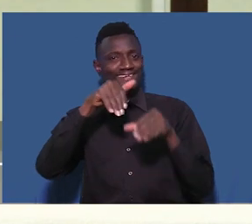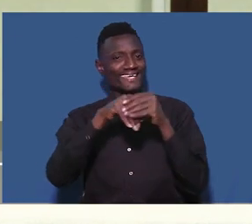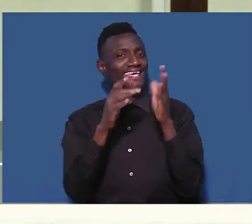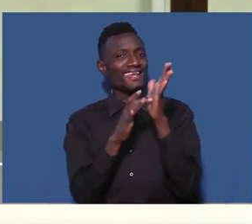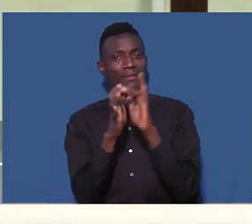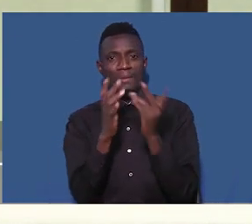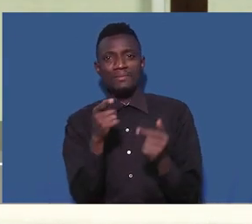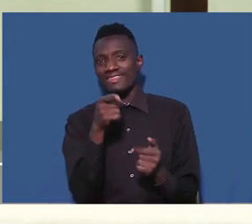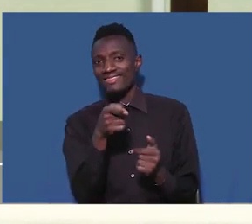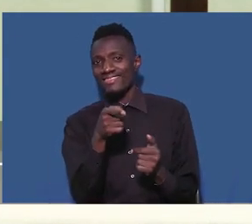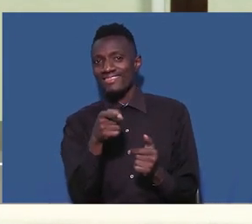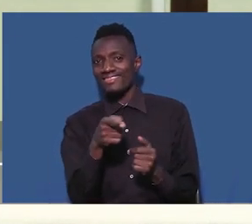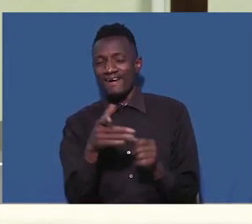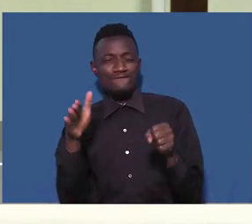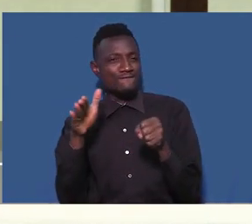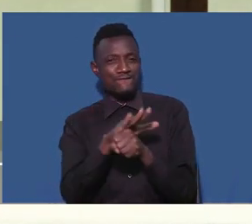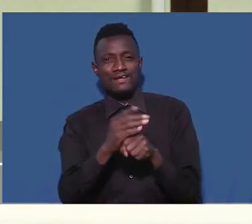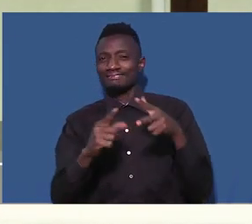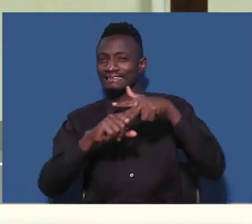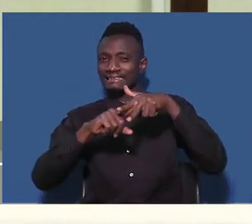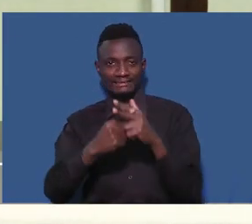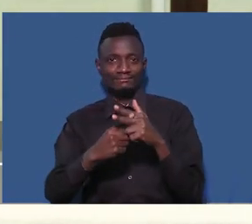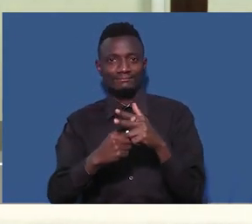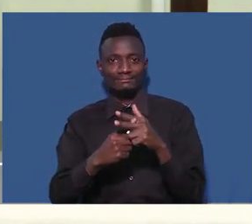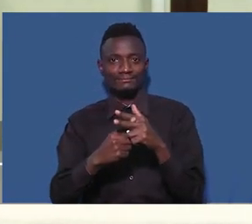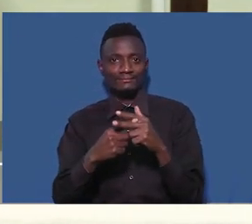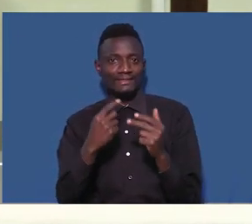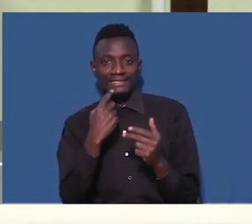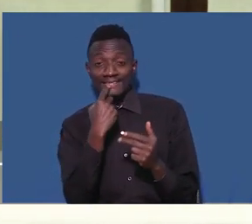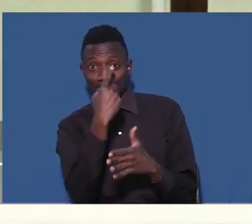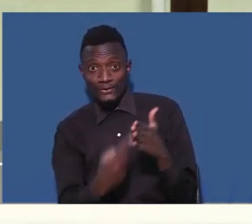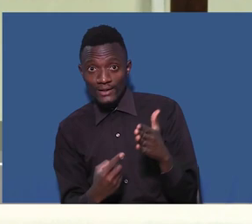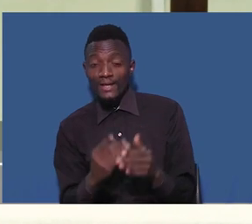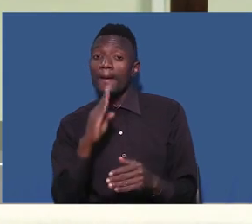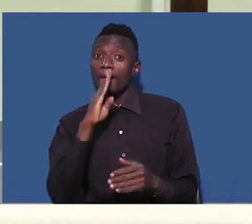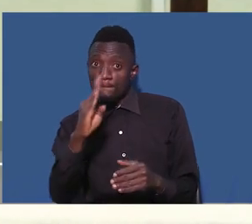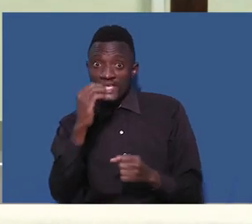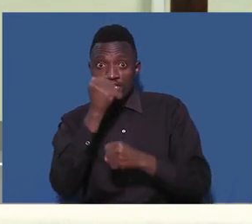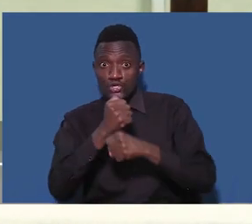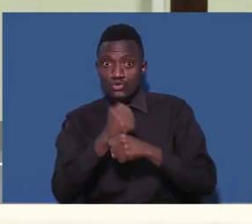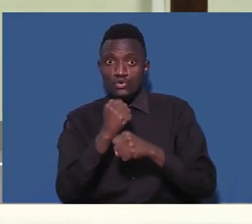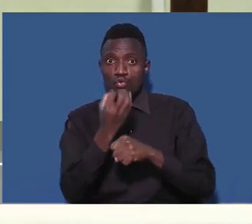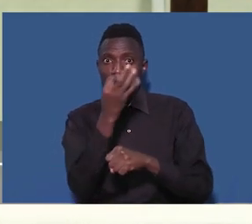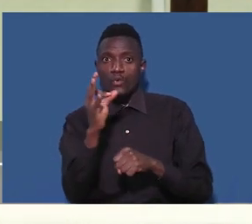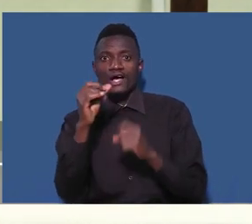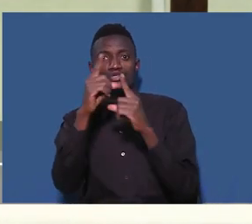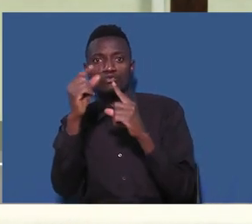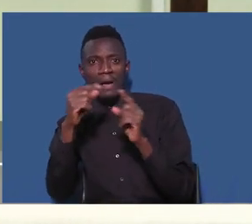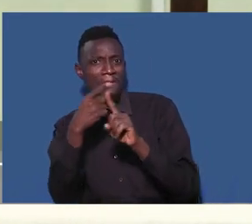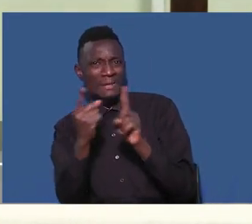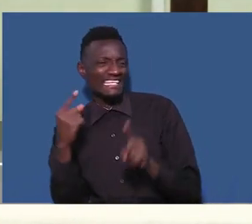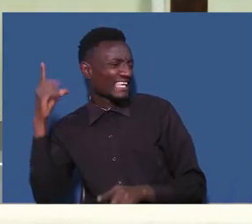cannot deny. Being doers of the word and not hearers only should make us bold. I